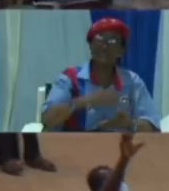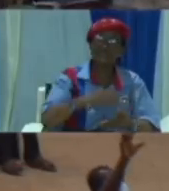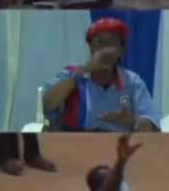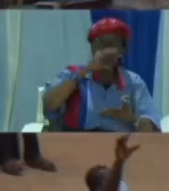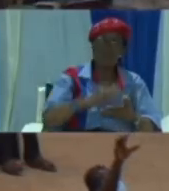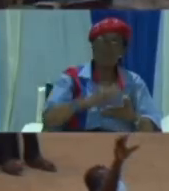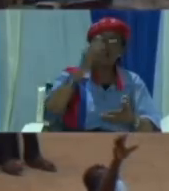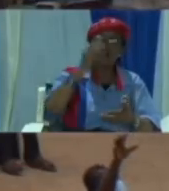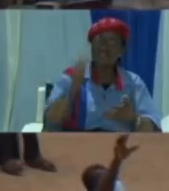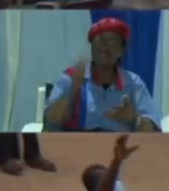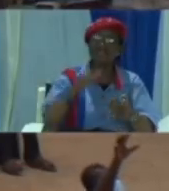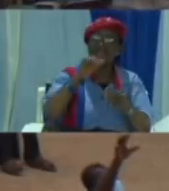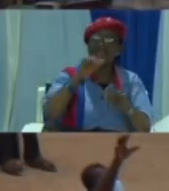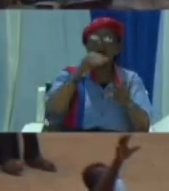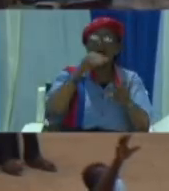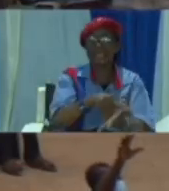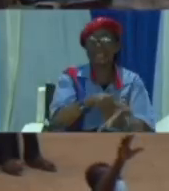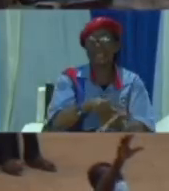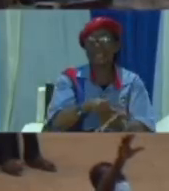again.